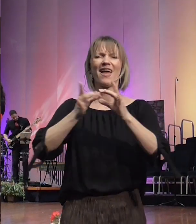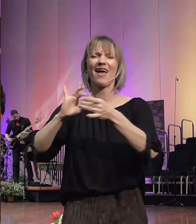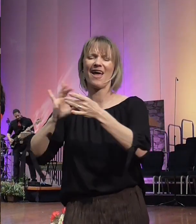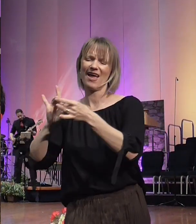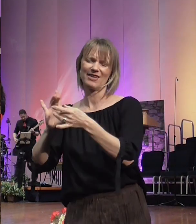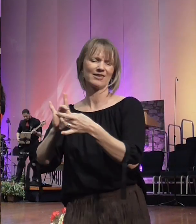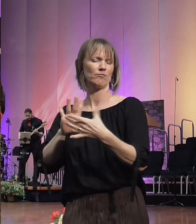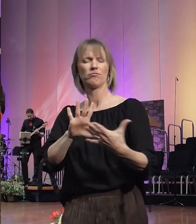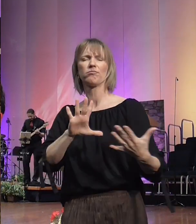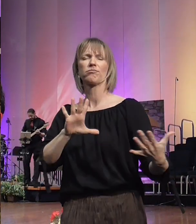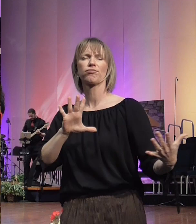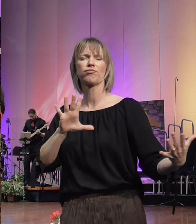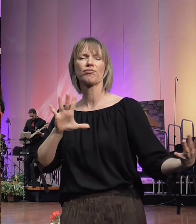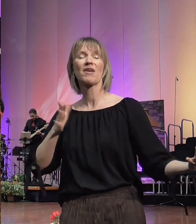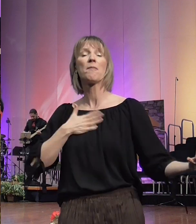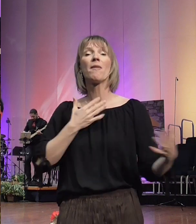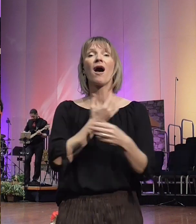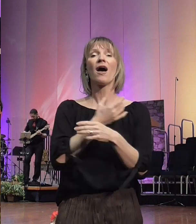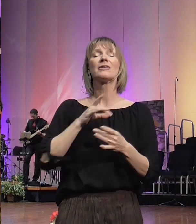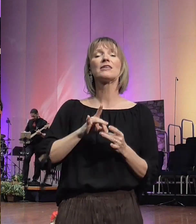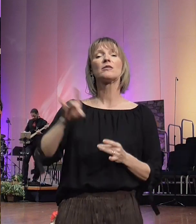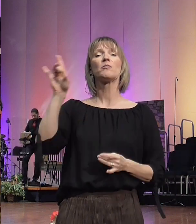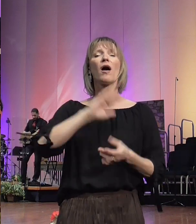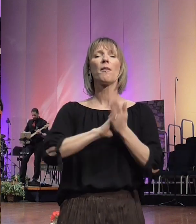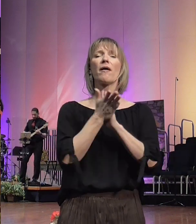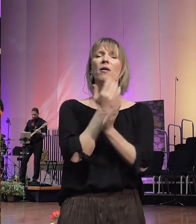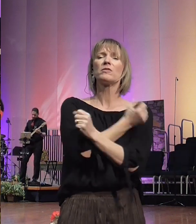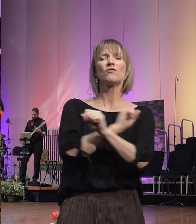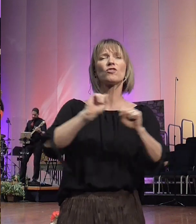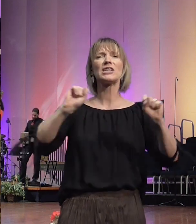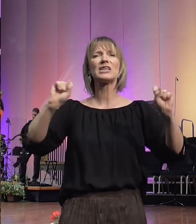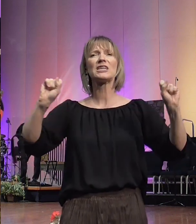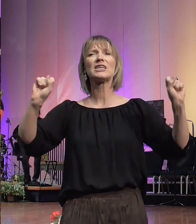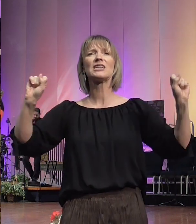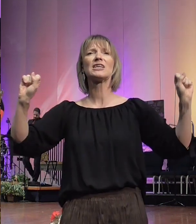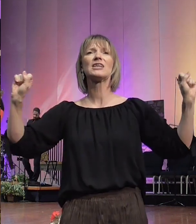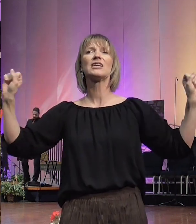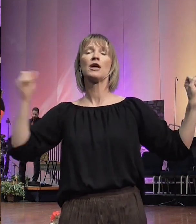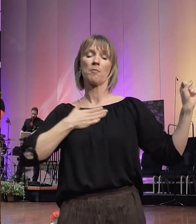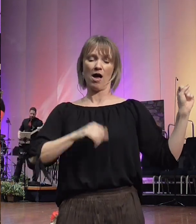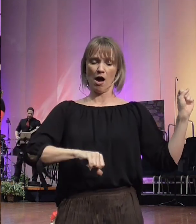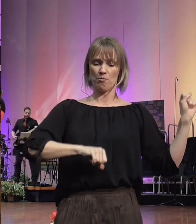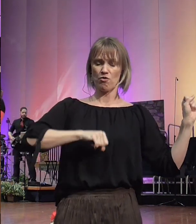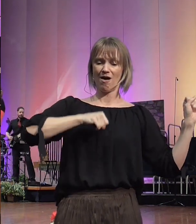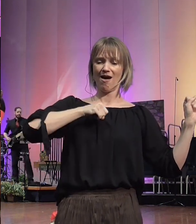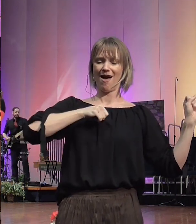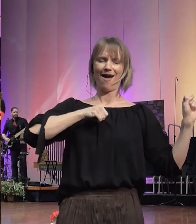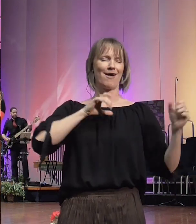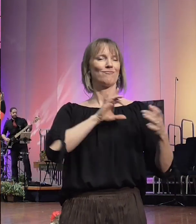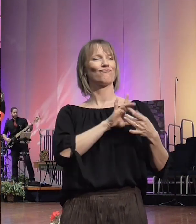Free my spirit. Let go of my pride